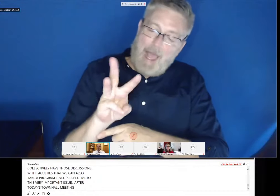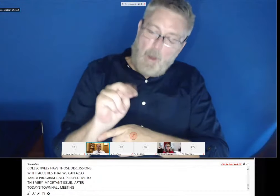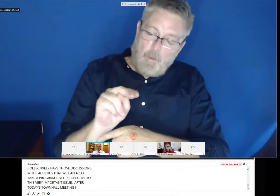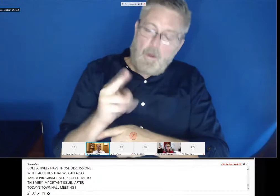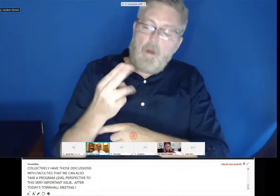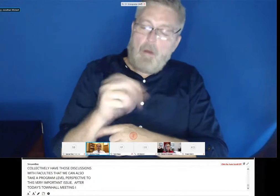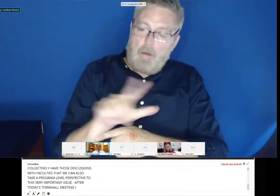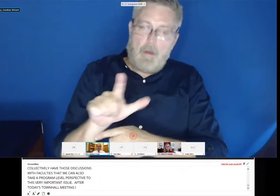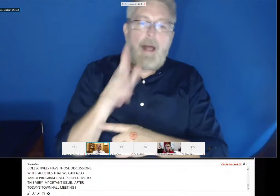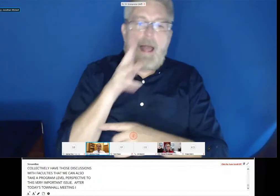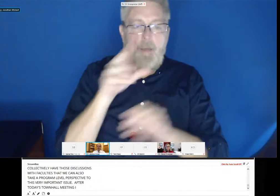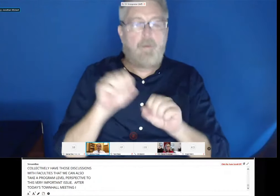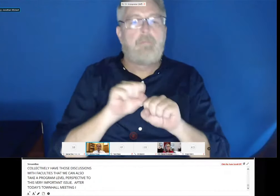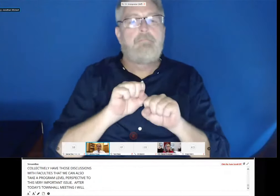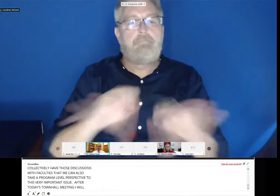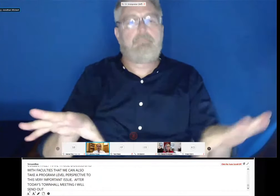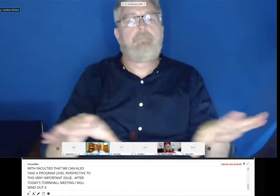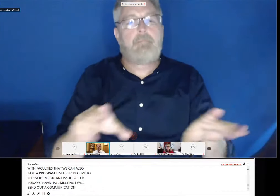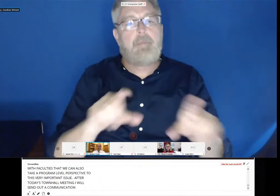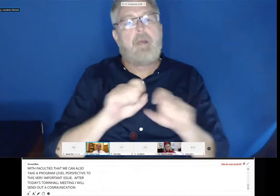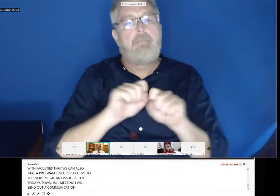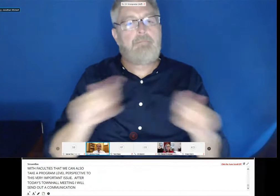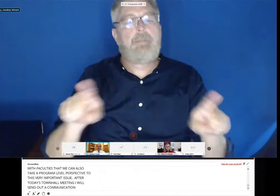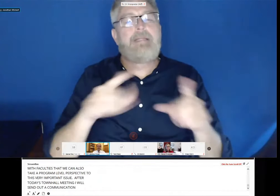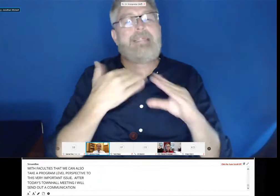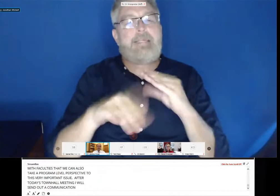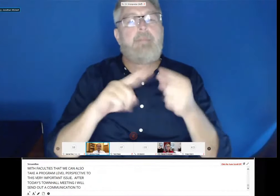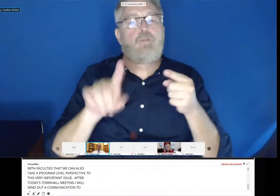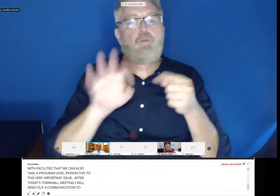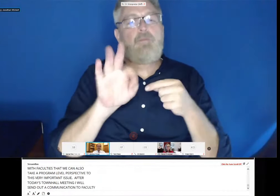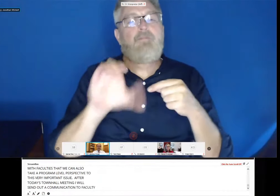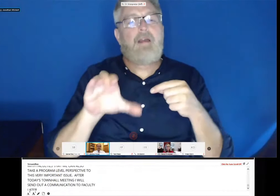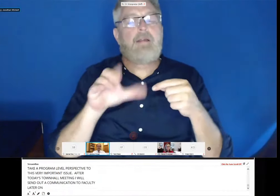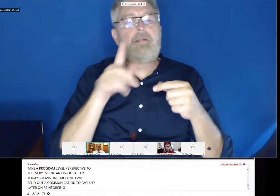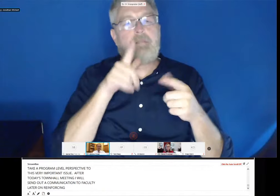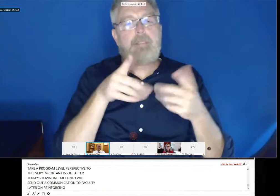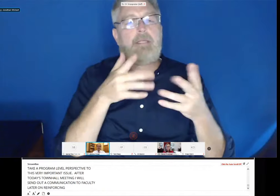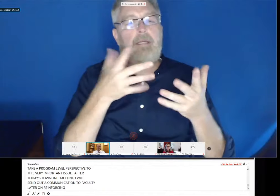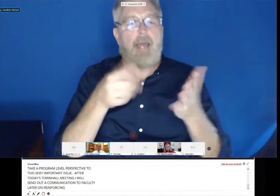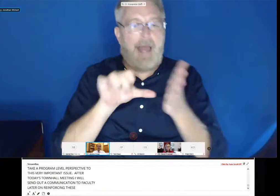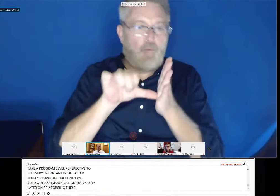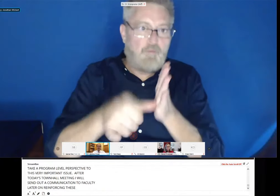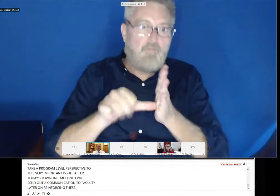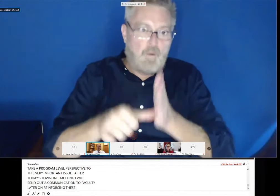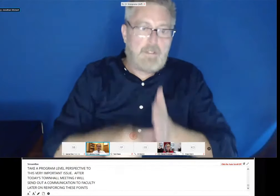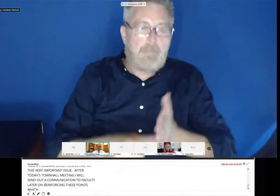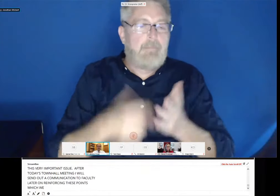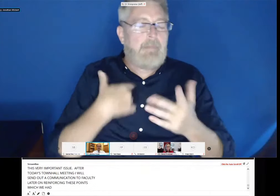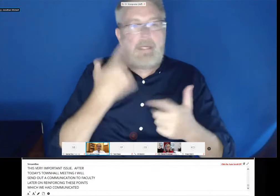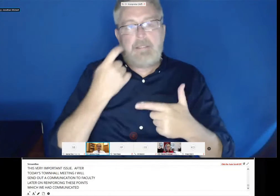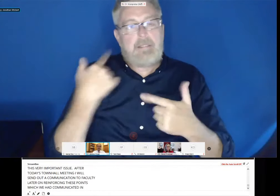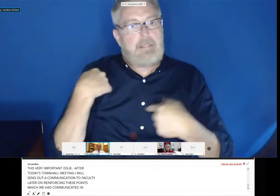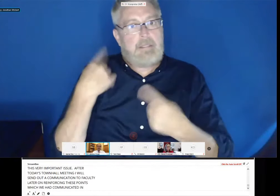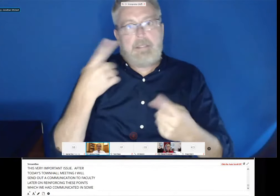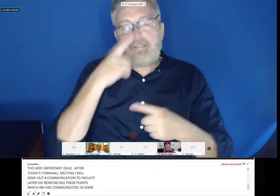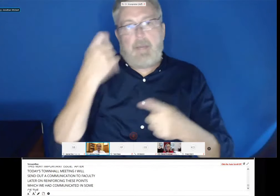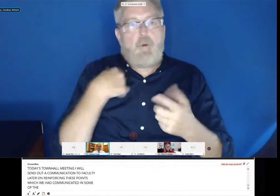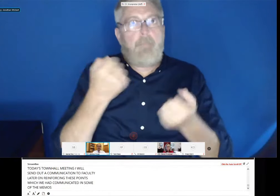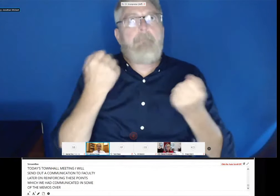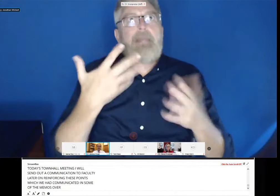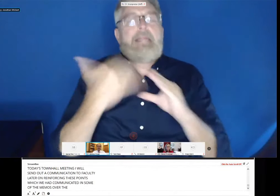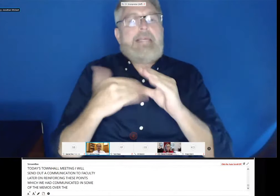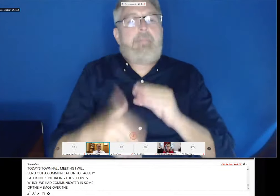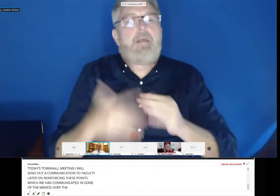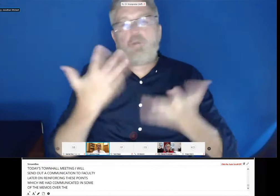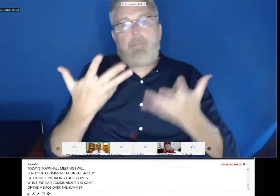on, reinforcing these points, which we had communicated in some of the memos over the summer, but there was a lot of communication over the summer and it might